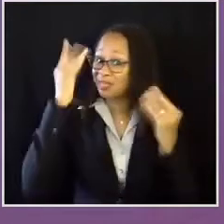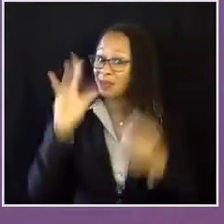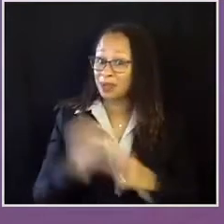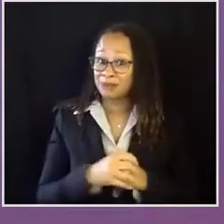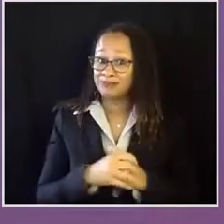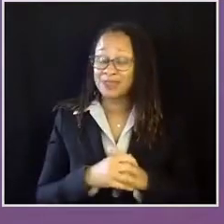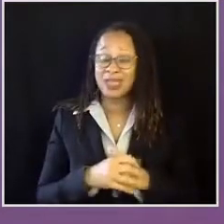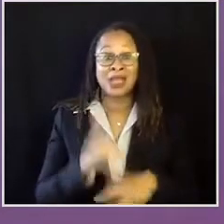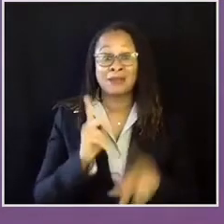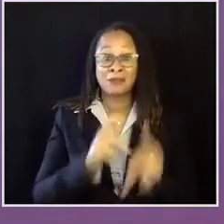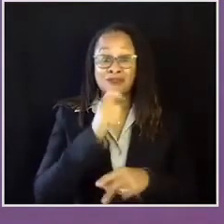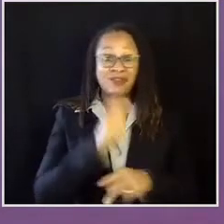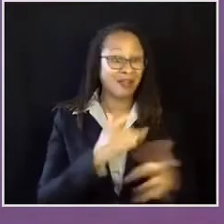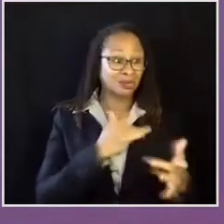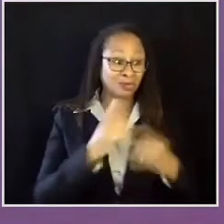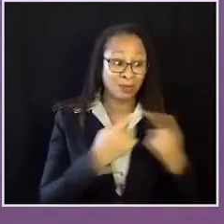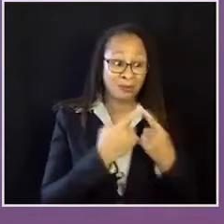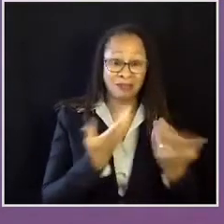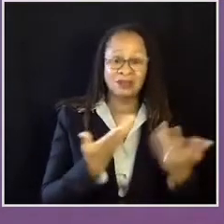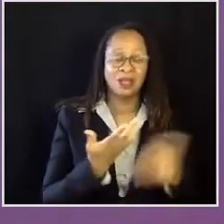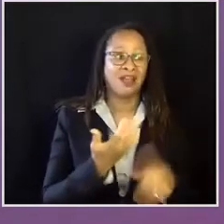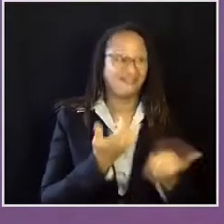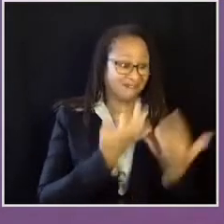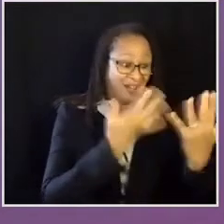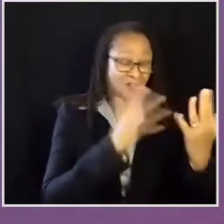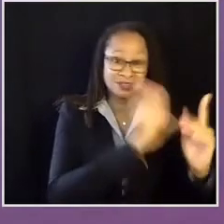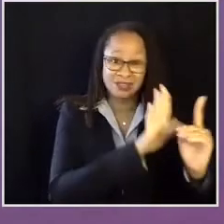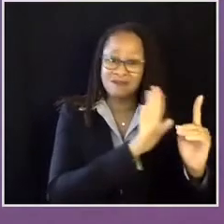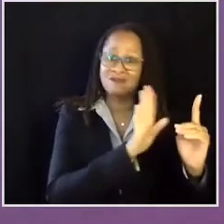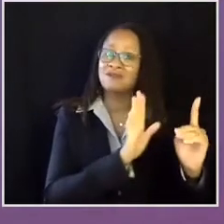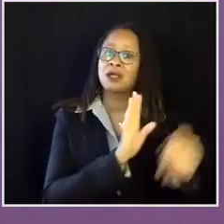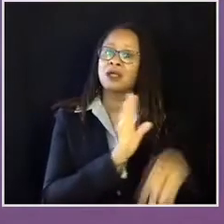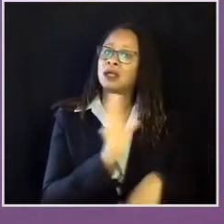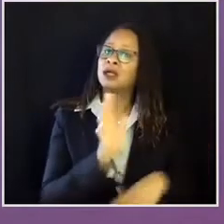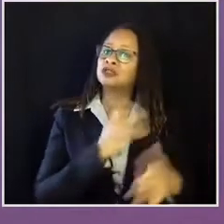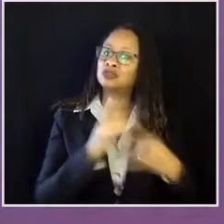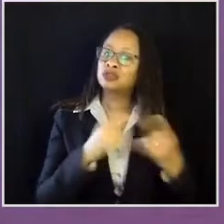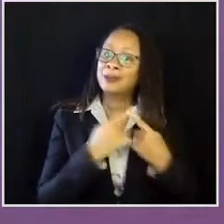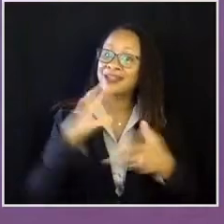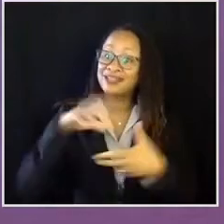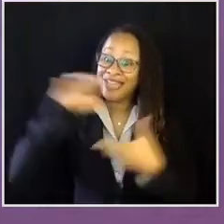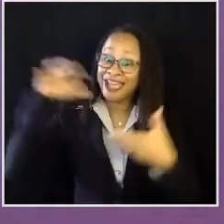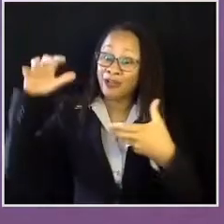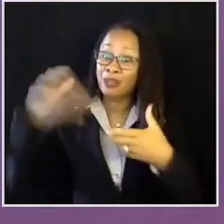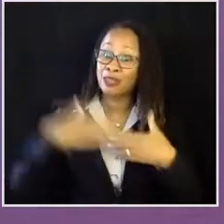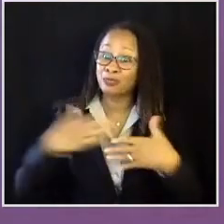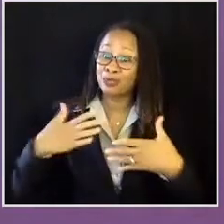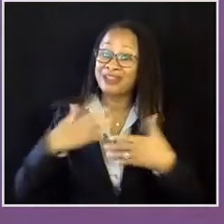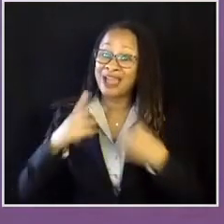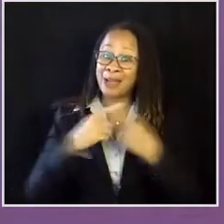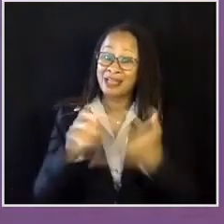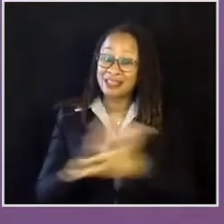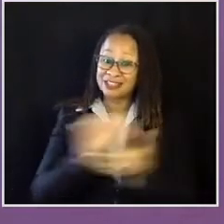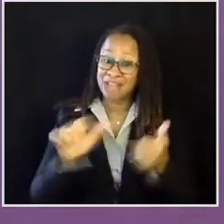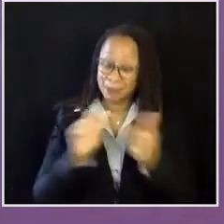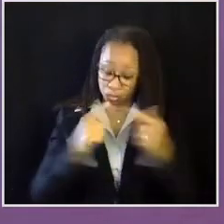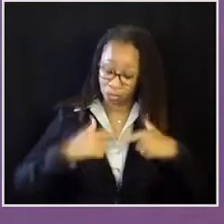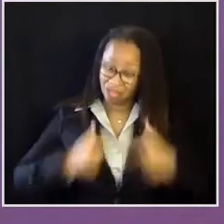just worried about raging fires. They're worried about the air they breathe, about the damage to their